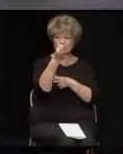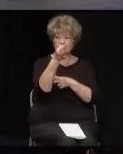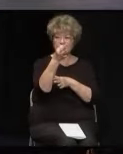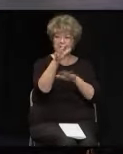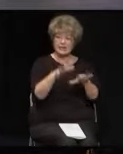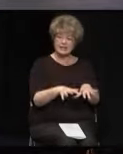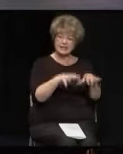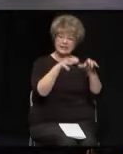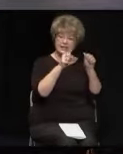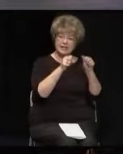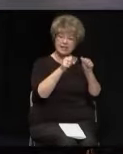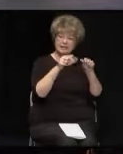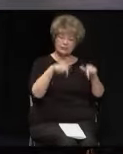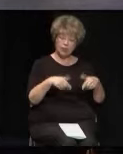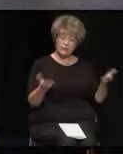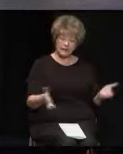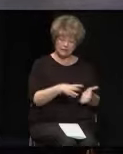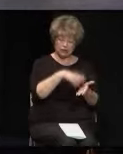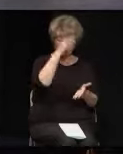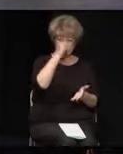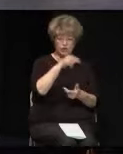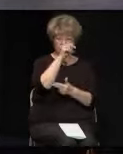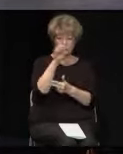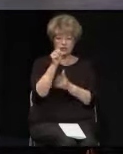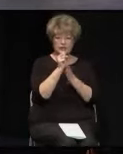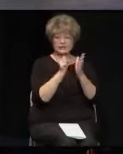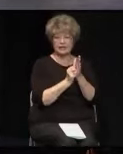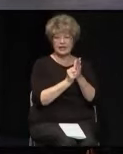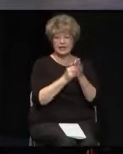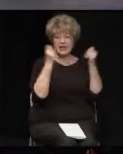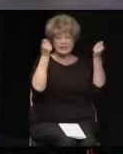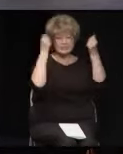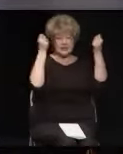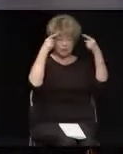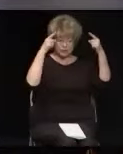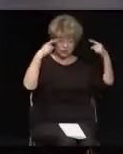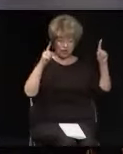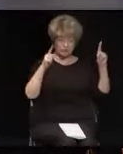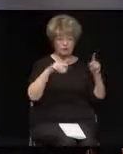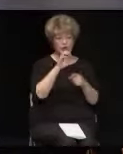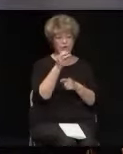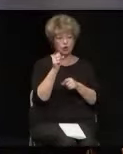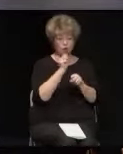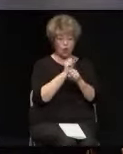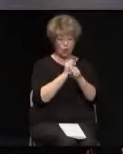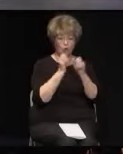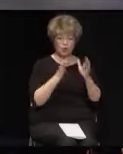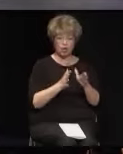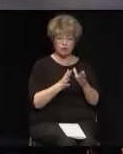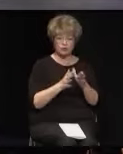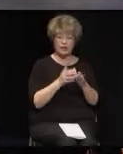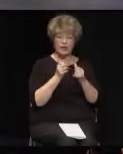learned at Northeast State into the next stages of their careers. Celebrate the accomplishment of your coworkers and of your colleagues as